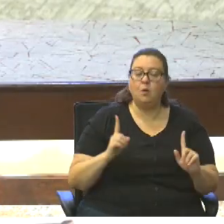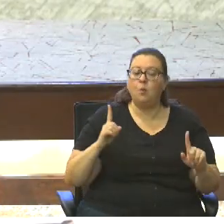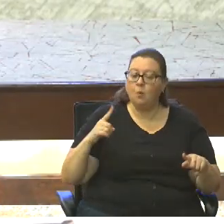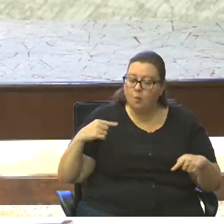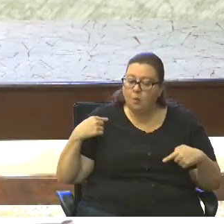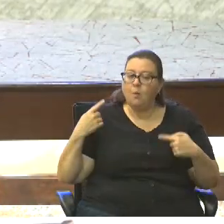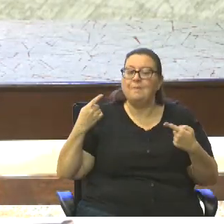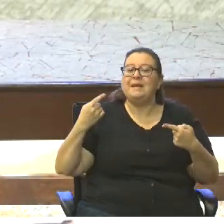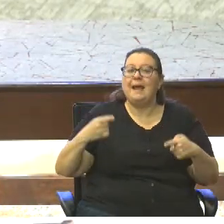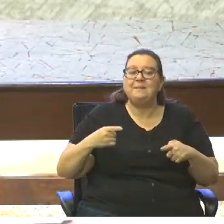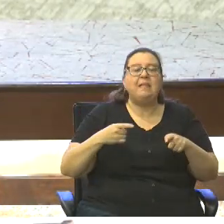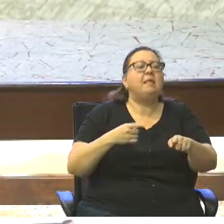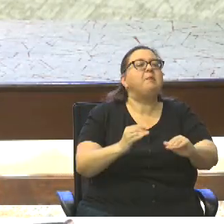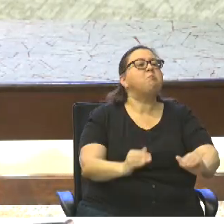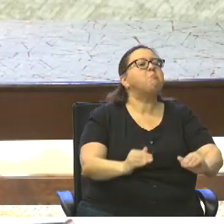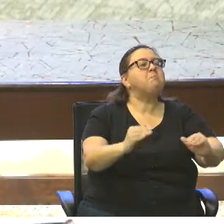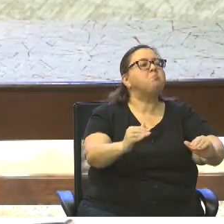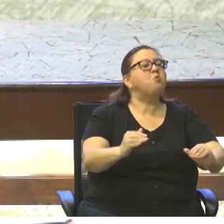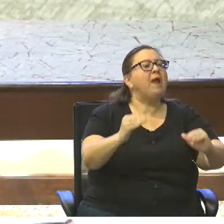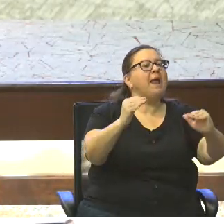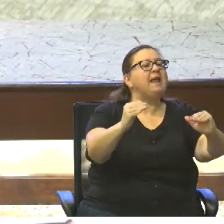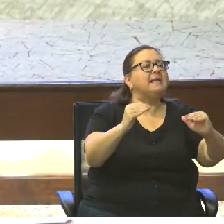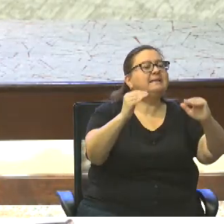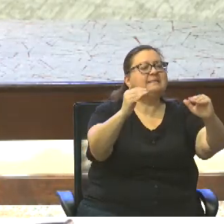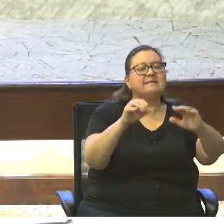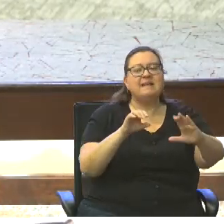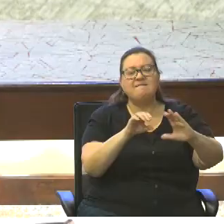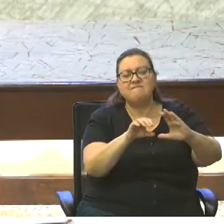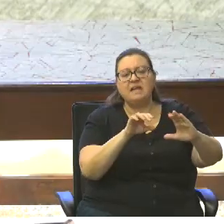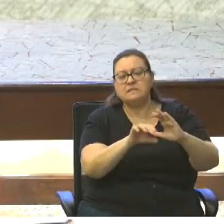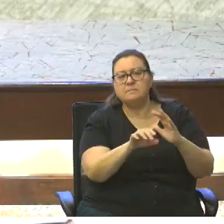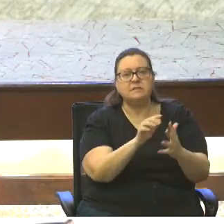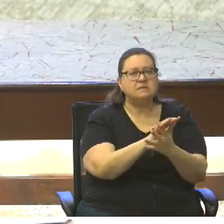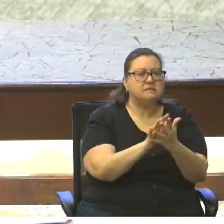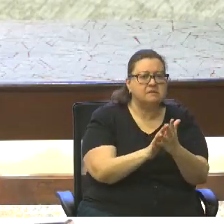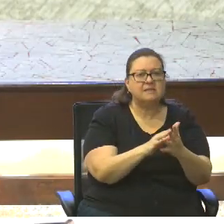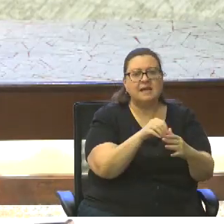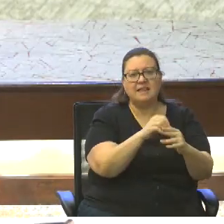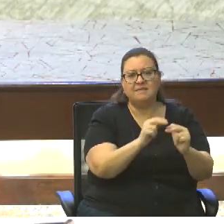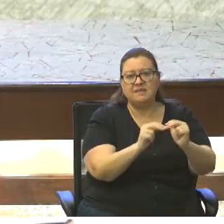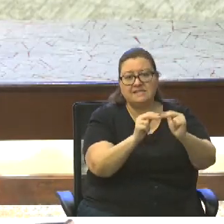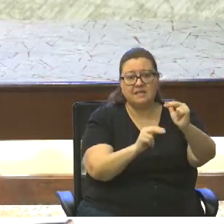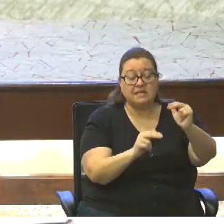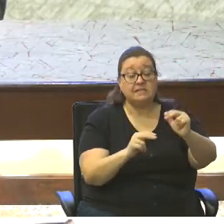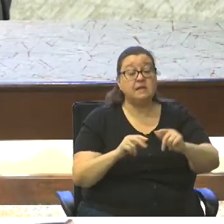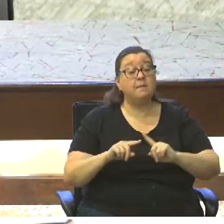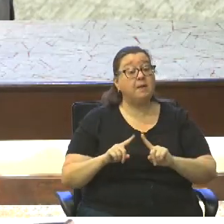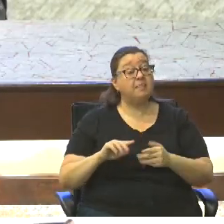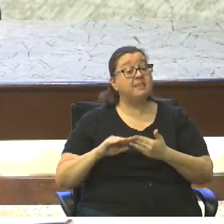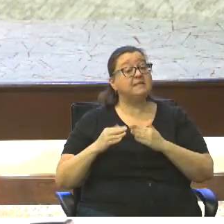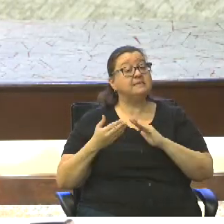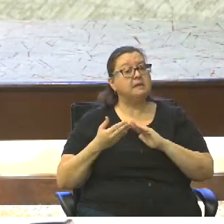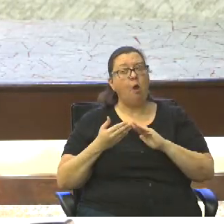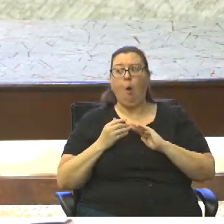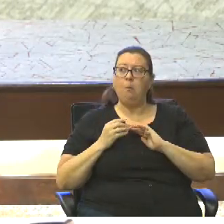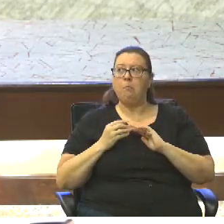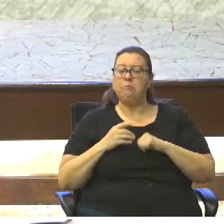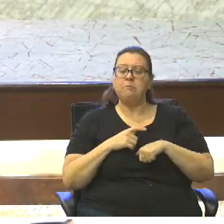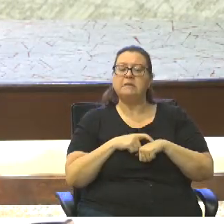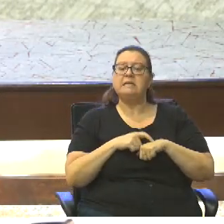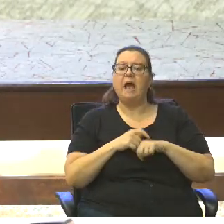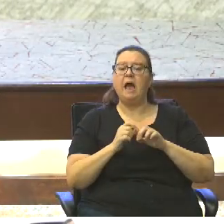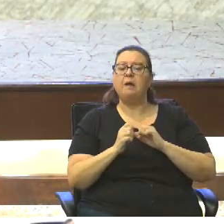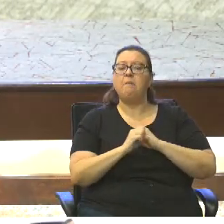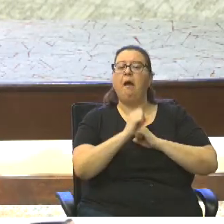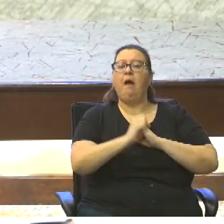been making upgrades and making additional investments in their facilities, the city has continued to grant additional time extensions